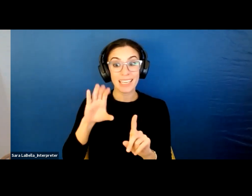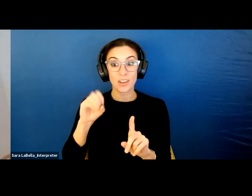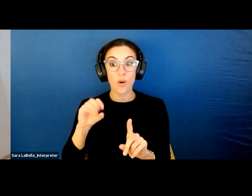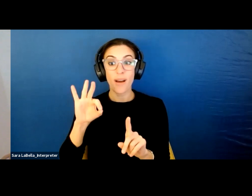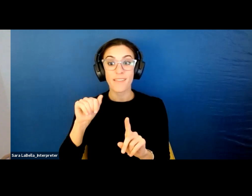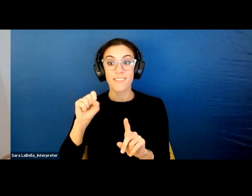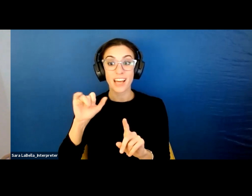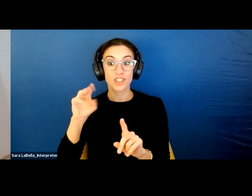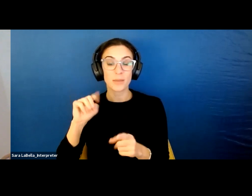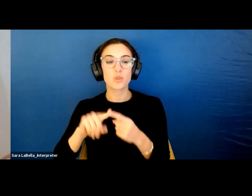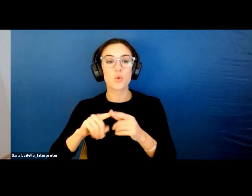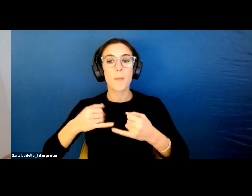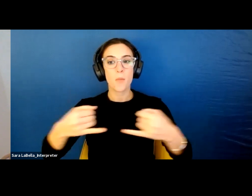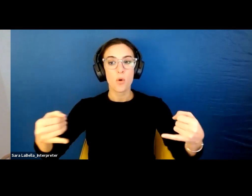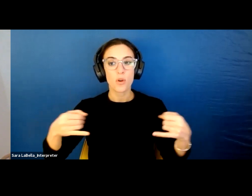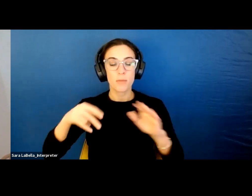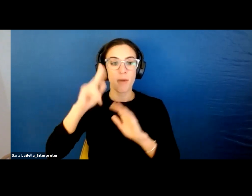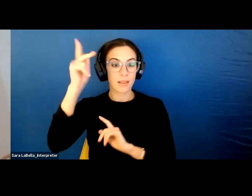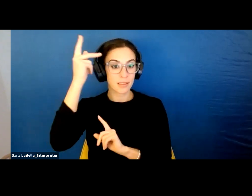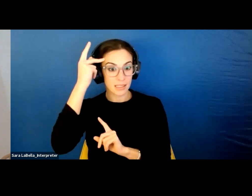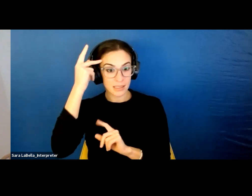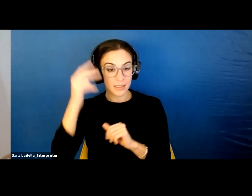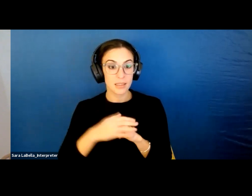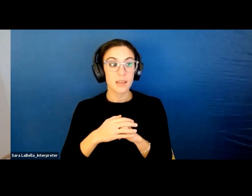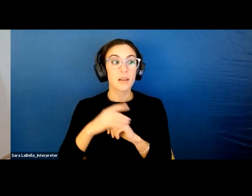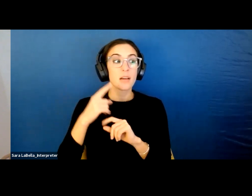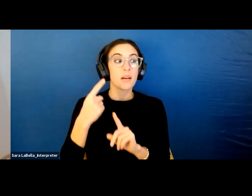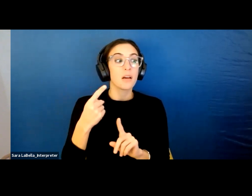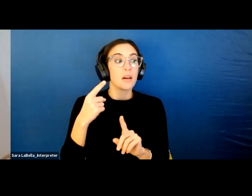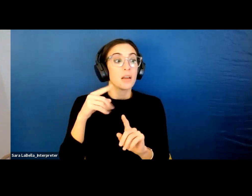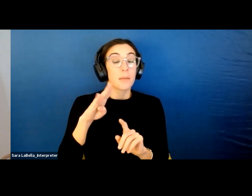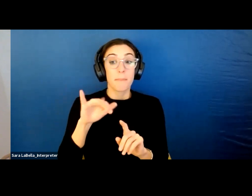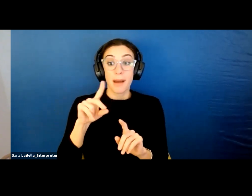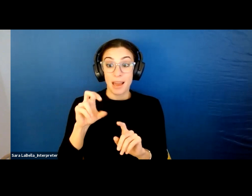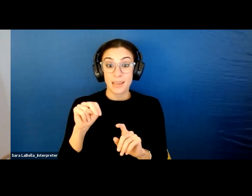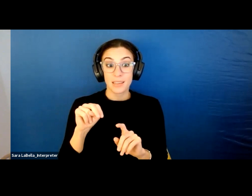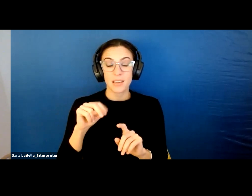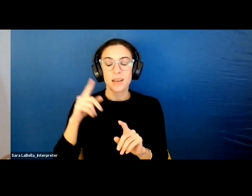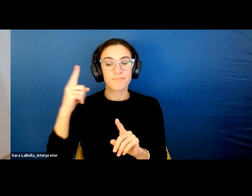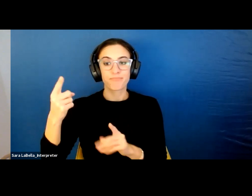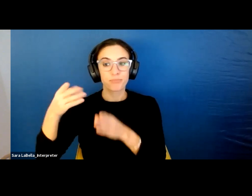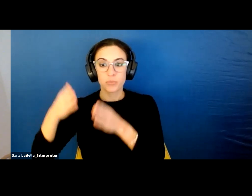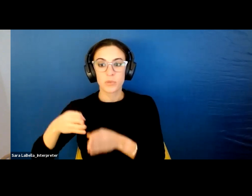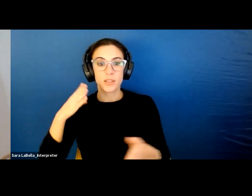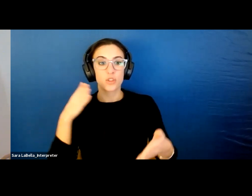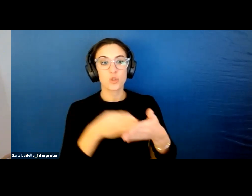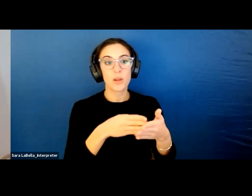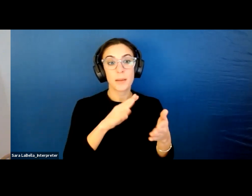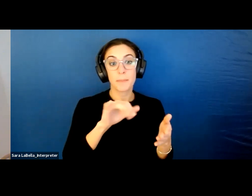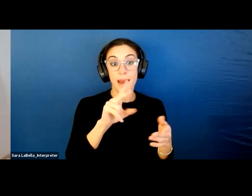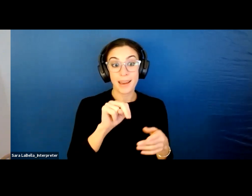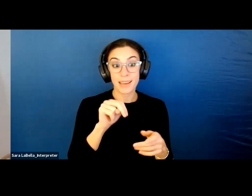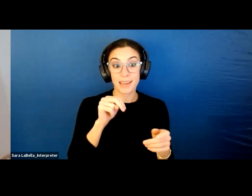Arizona Attorney General, Mark Brnovich, is suing the Biden administration for failing to uphold Trump-era immigration